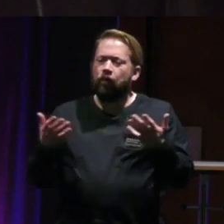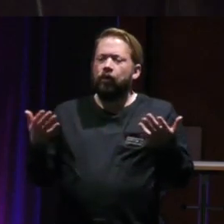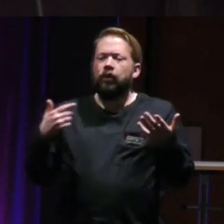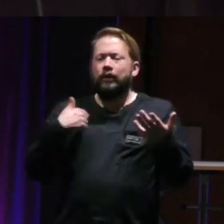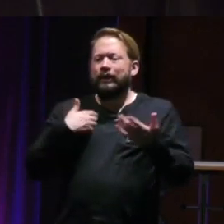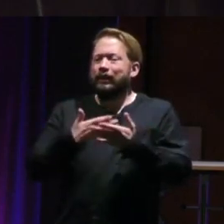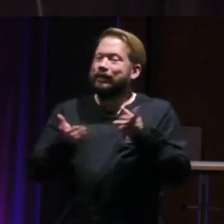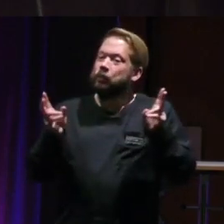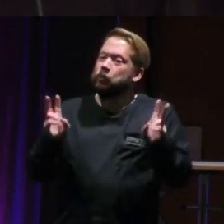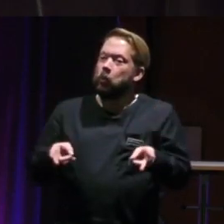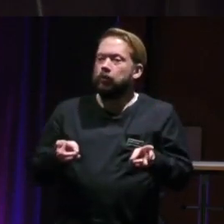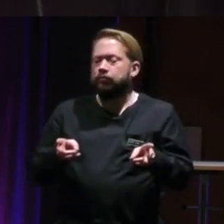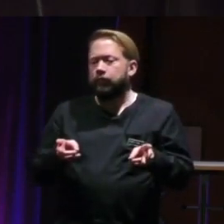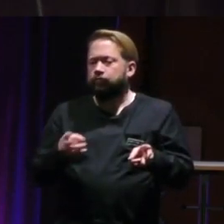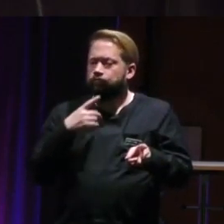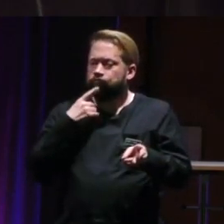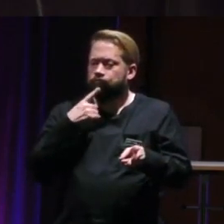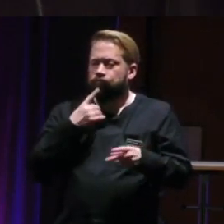No.